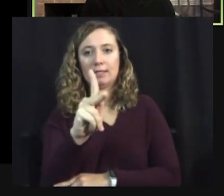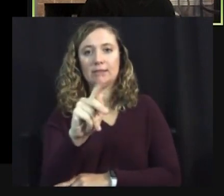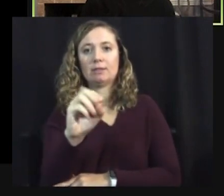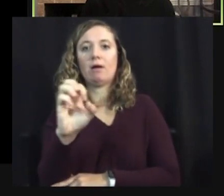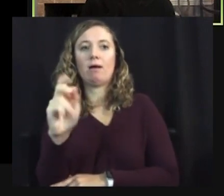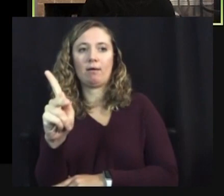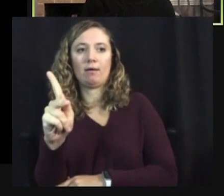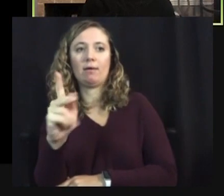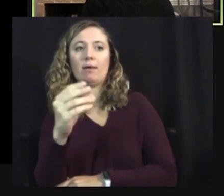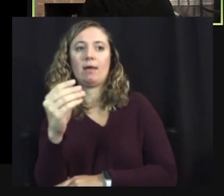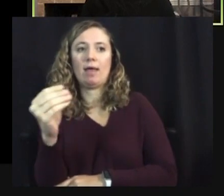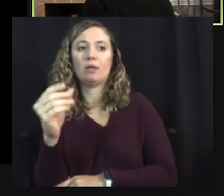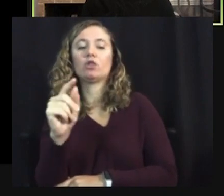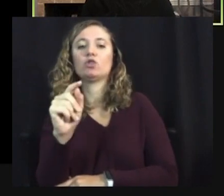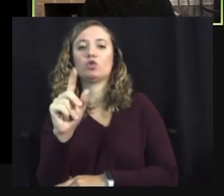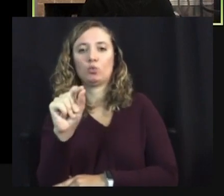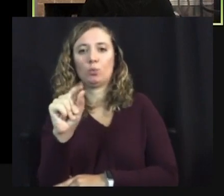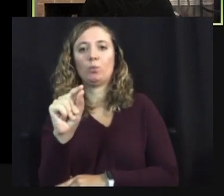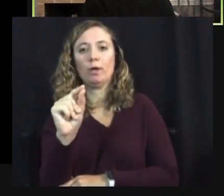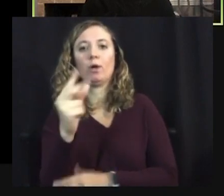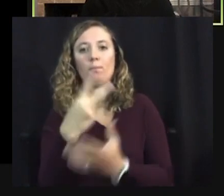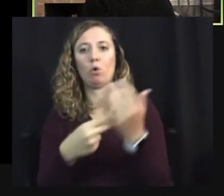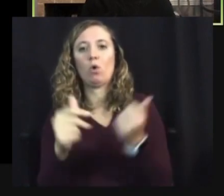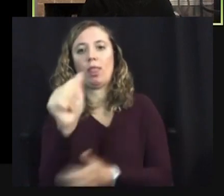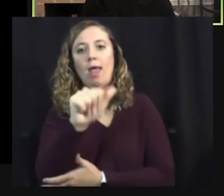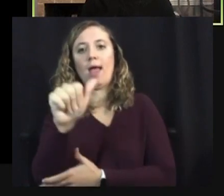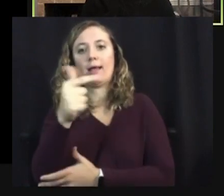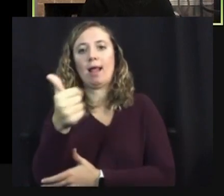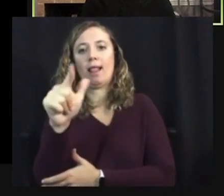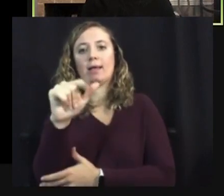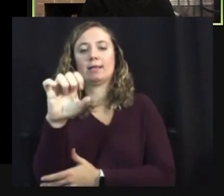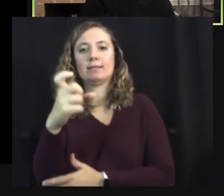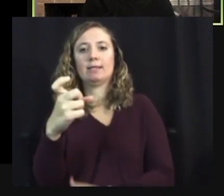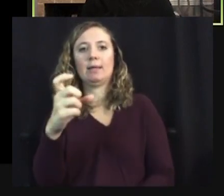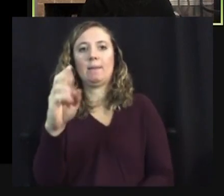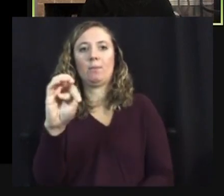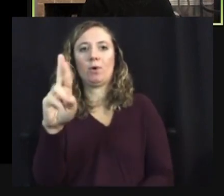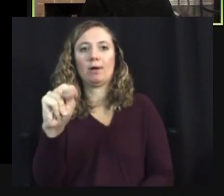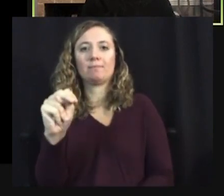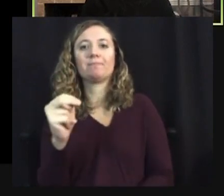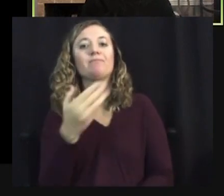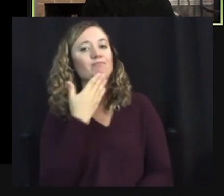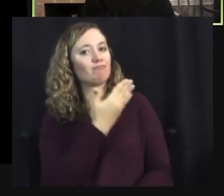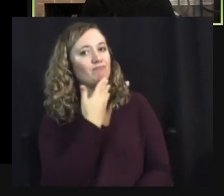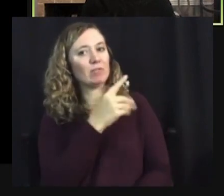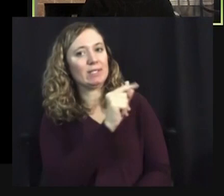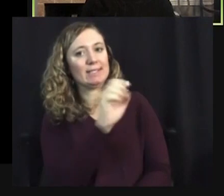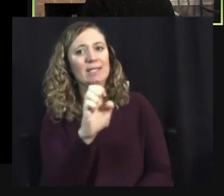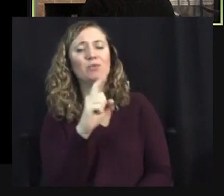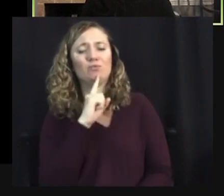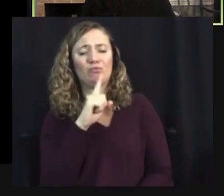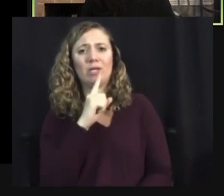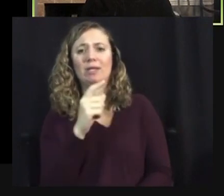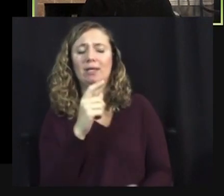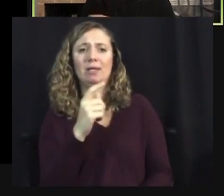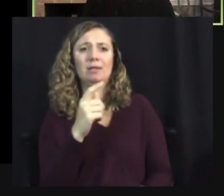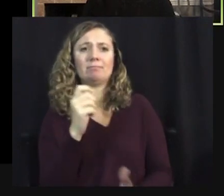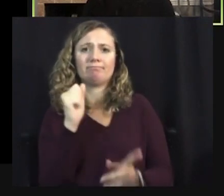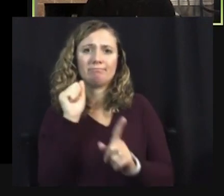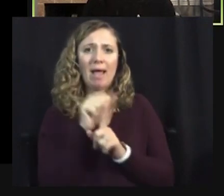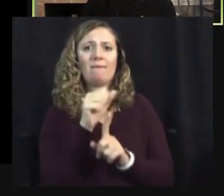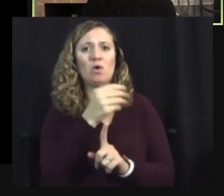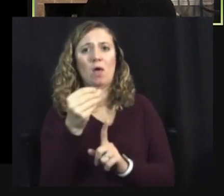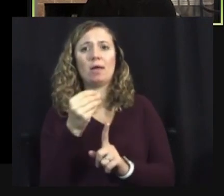Galaxy Brain. Thank you so much, Dee. That was so impactful and insightful. Thank you so much for sharing